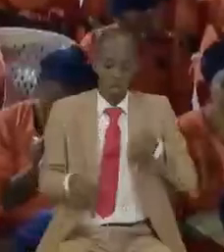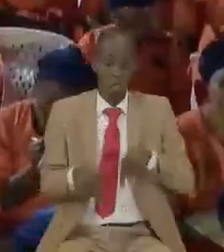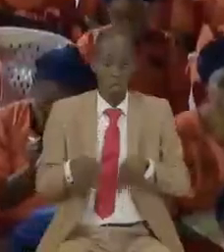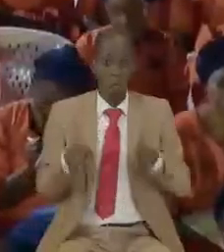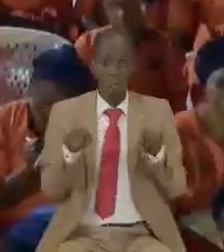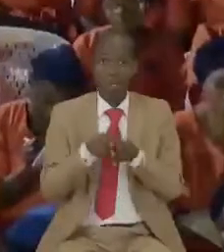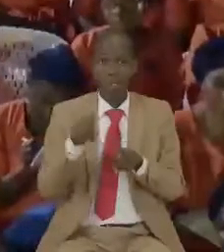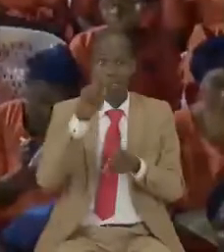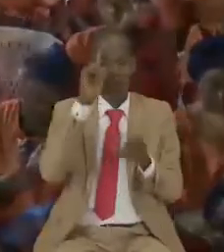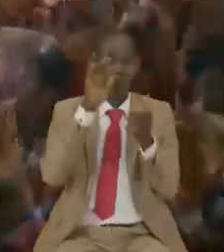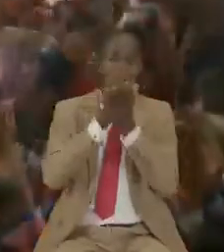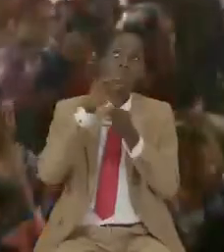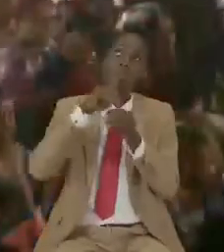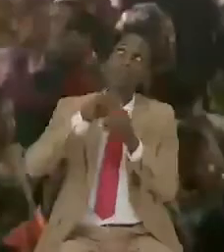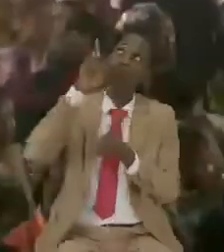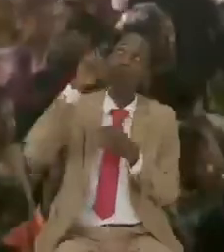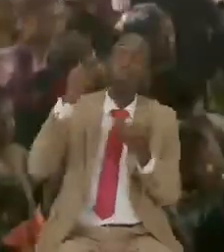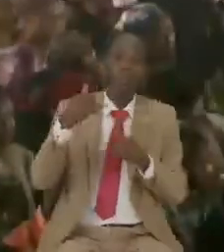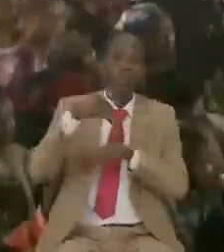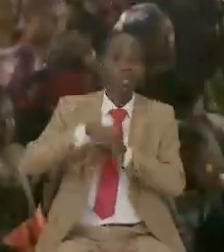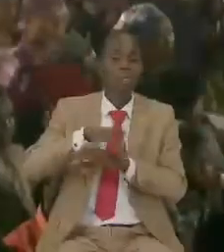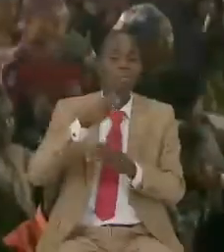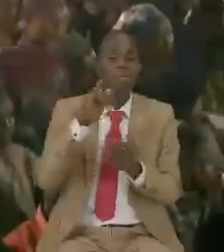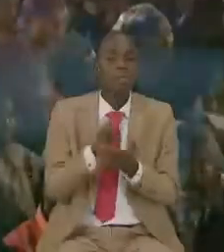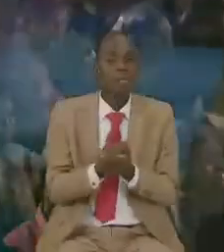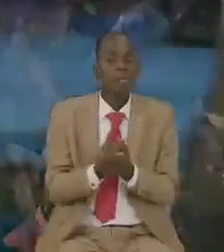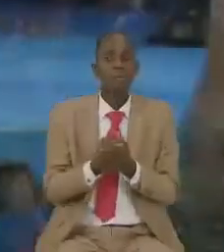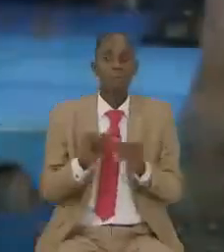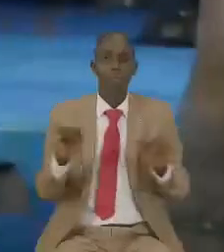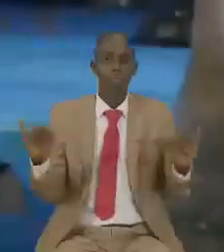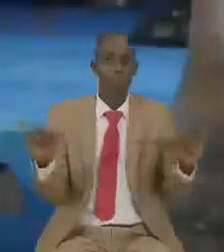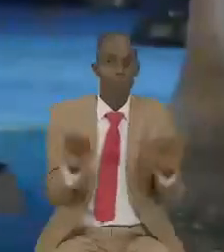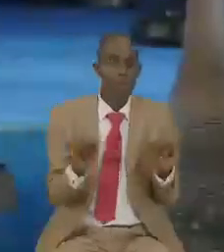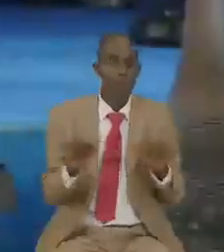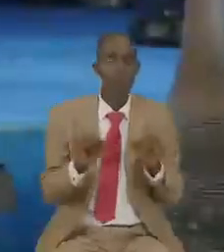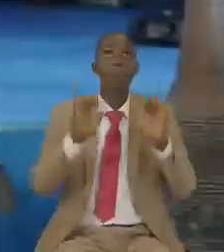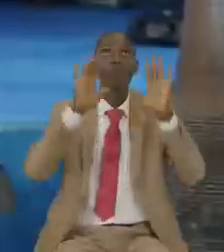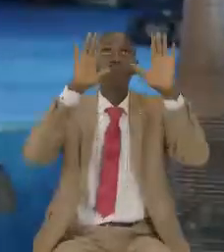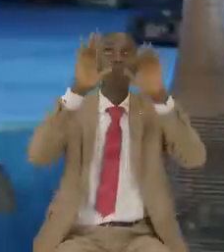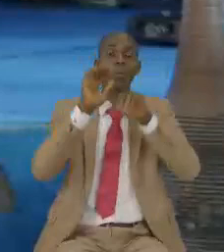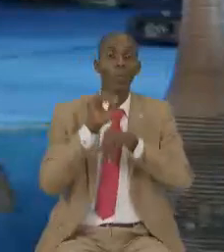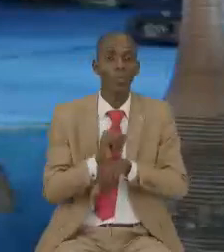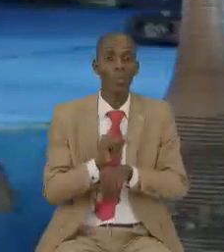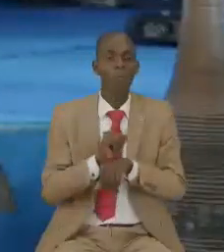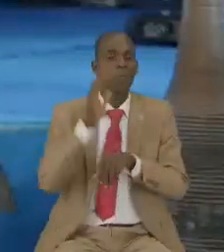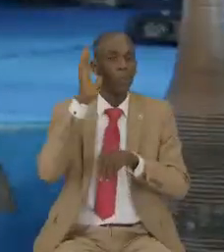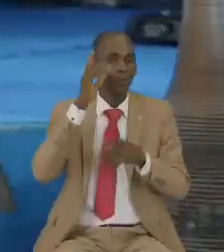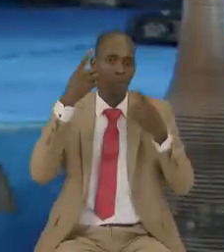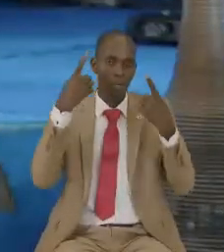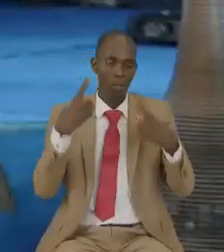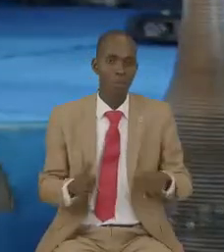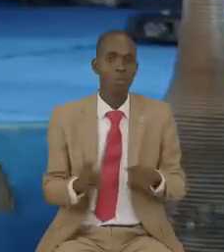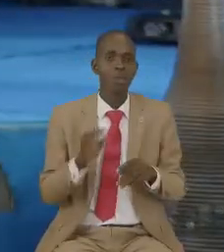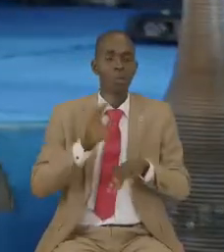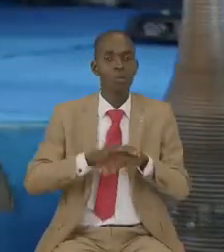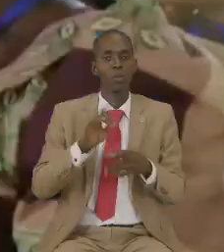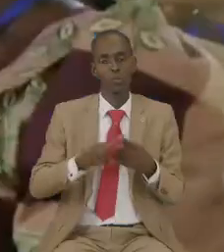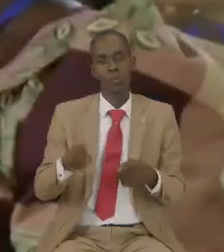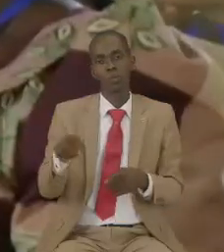him tonight, that same miracle will happen unto